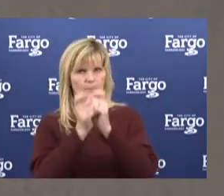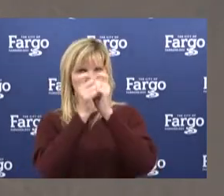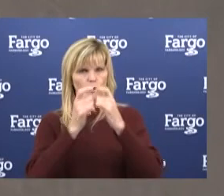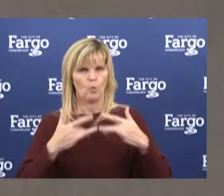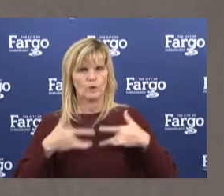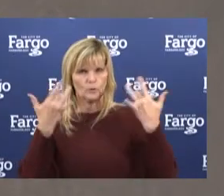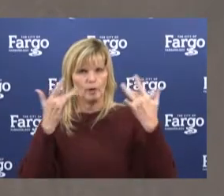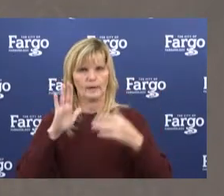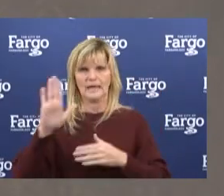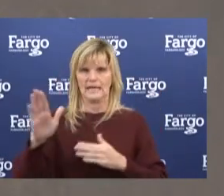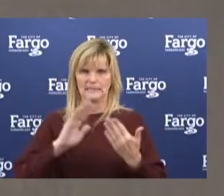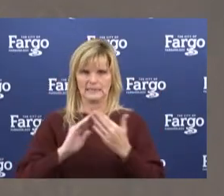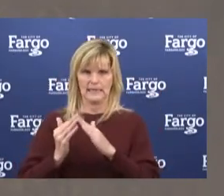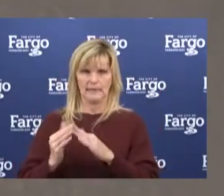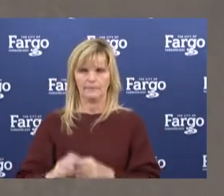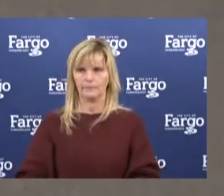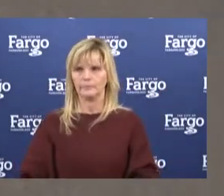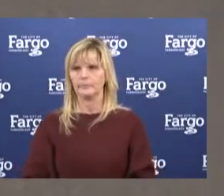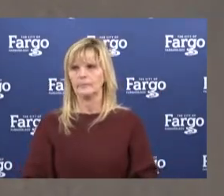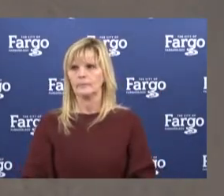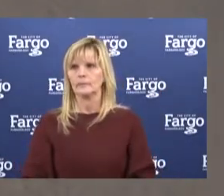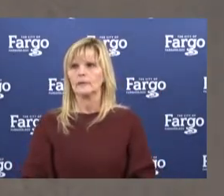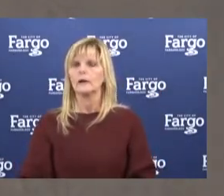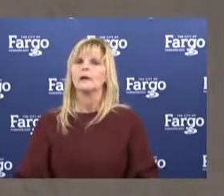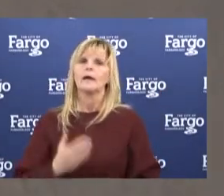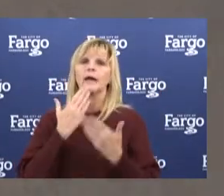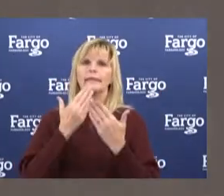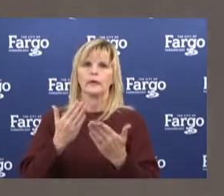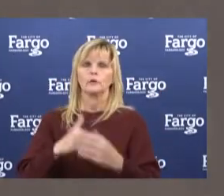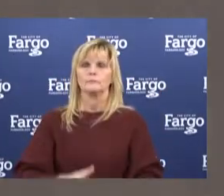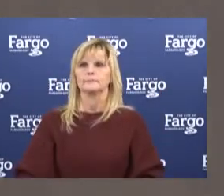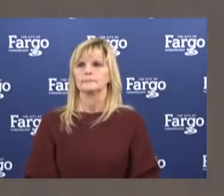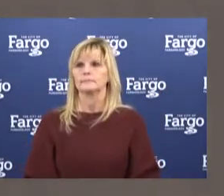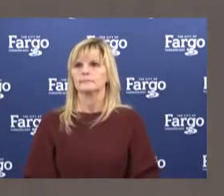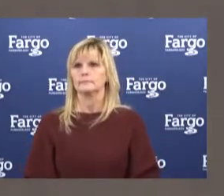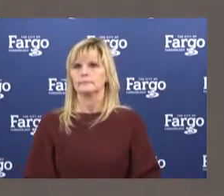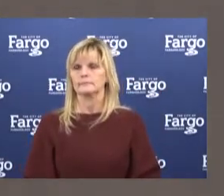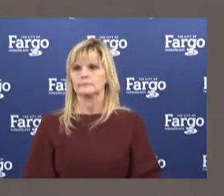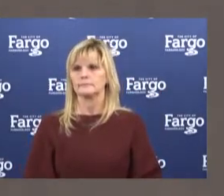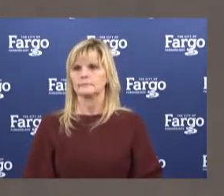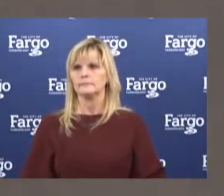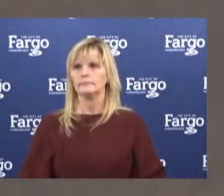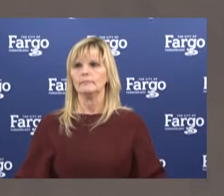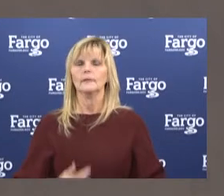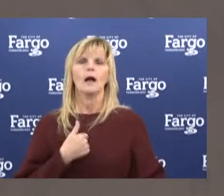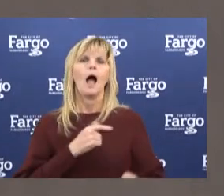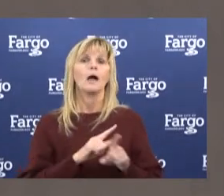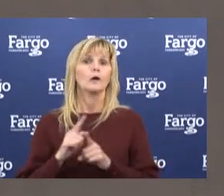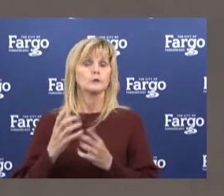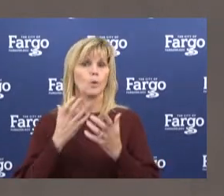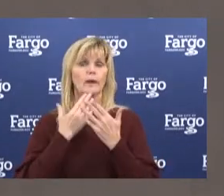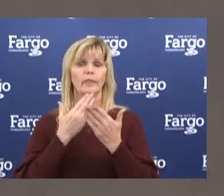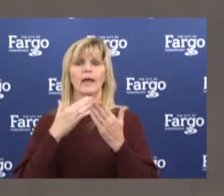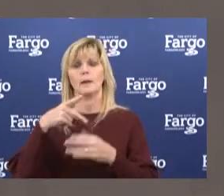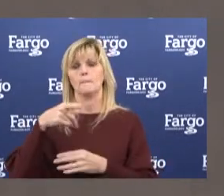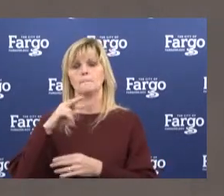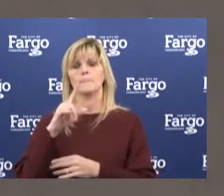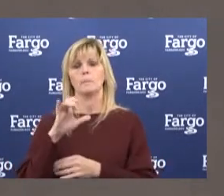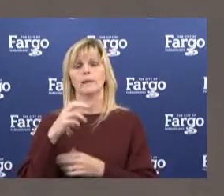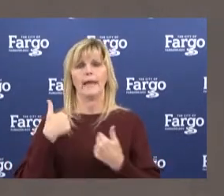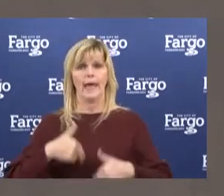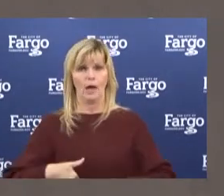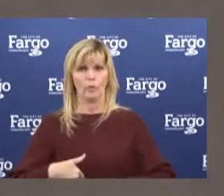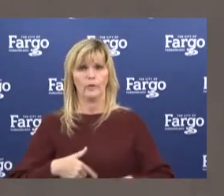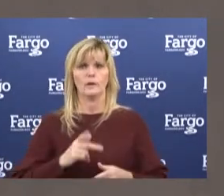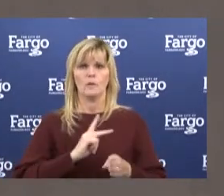going on in his city. Thank you, Mayor Mahoney. I too would like to thank the public health